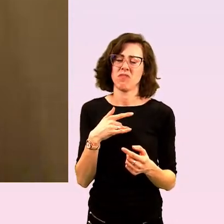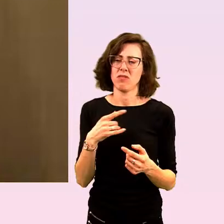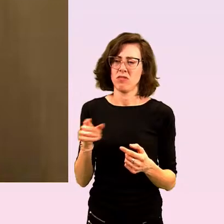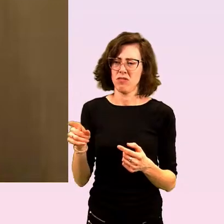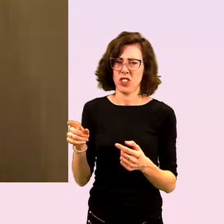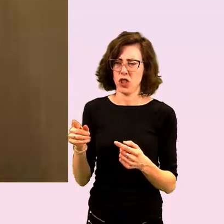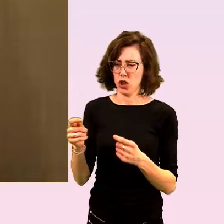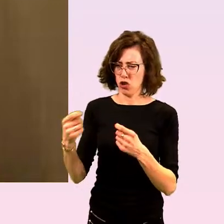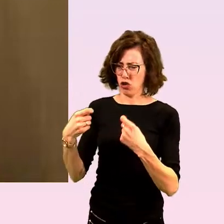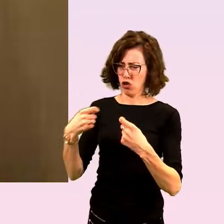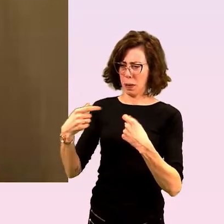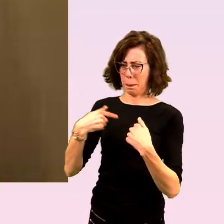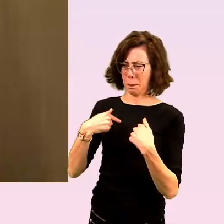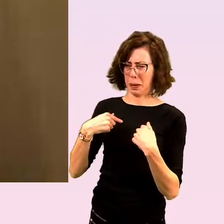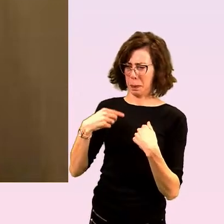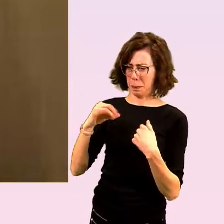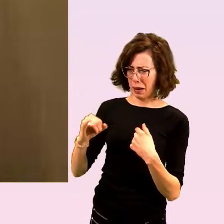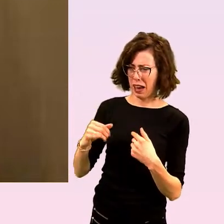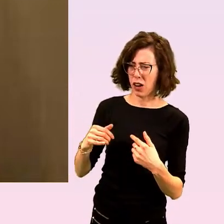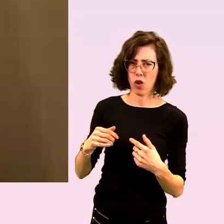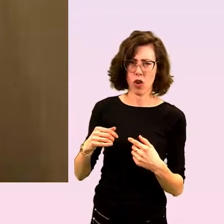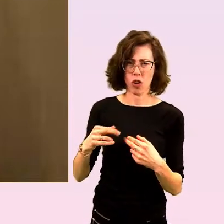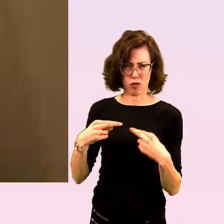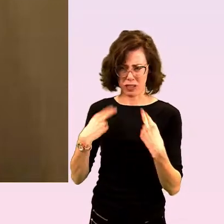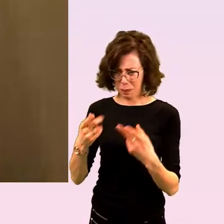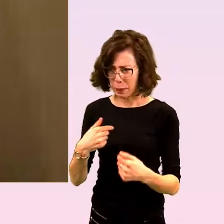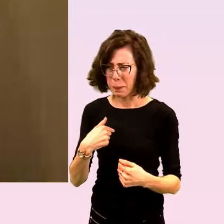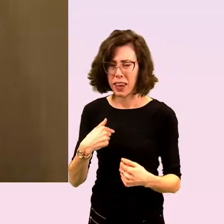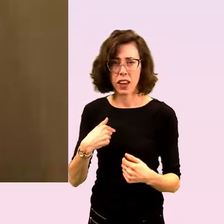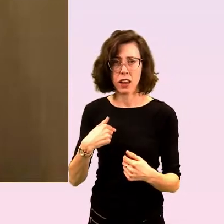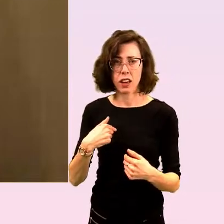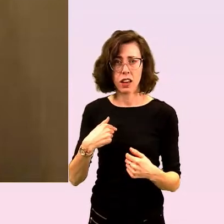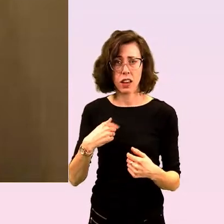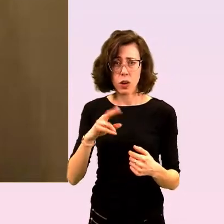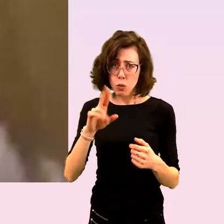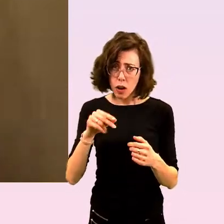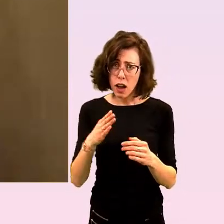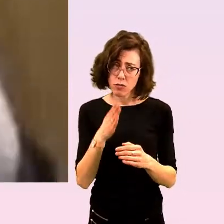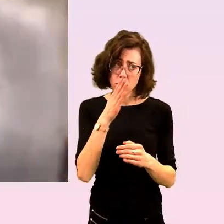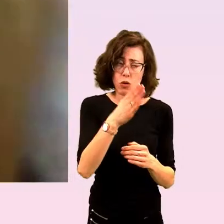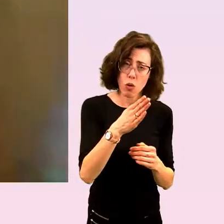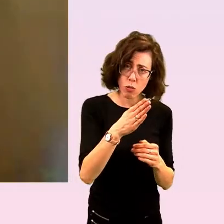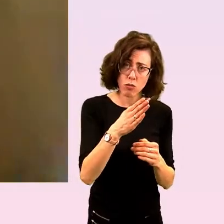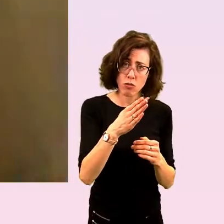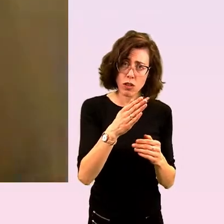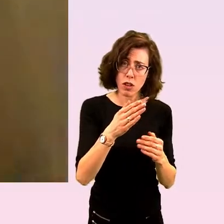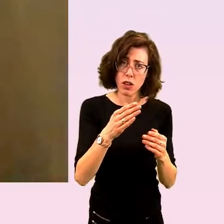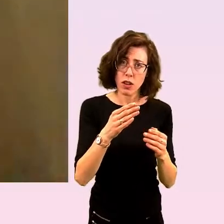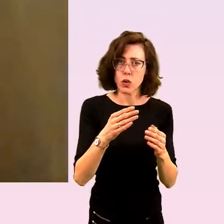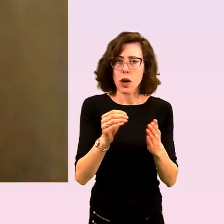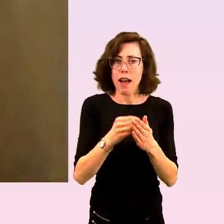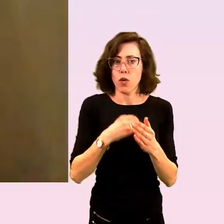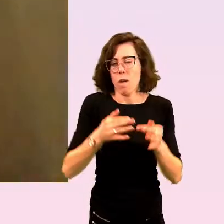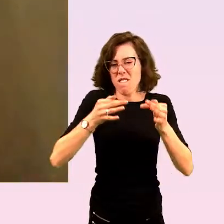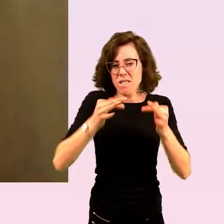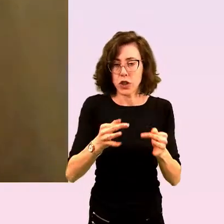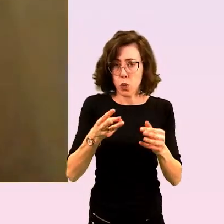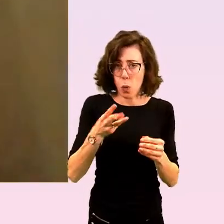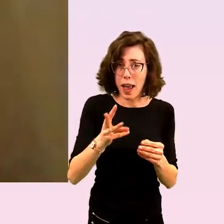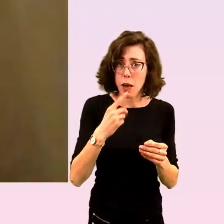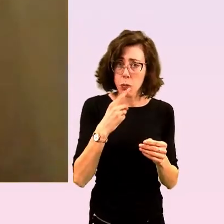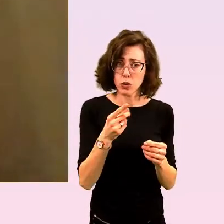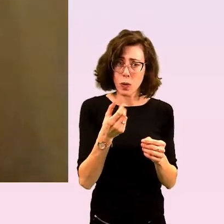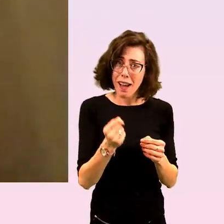wrong, or somebody was being, disrespectful or things like that, there are remedies for you without having to go down an official route.